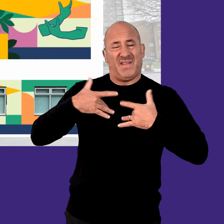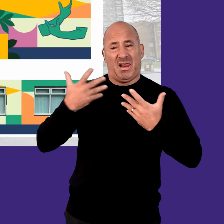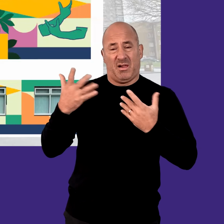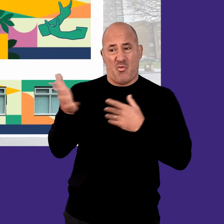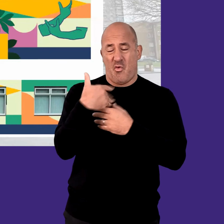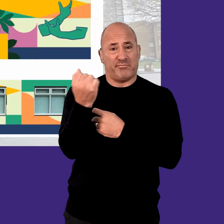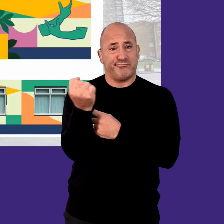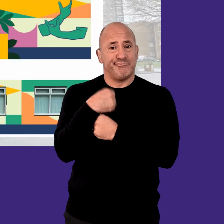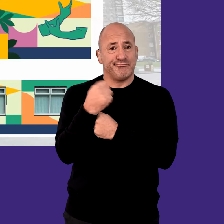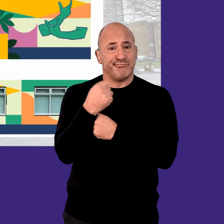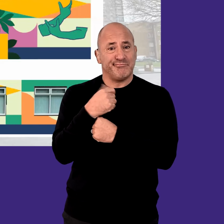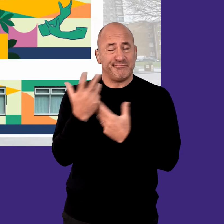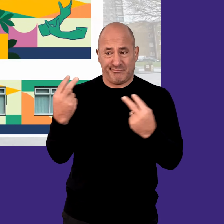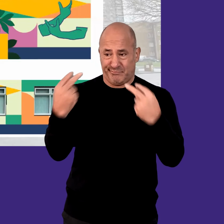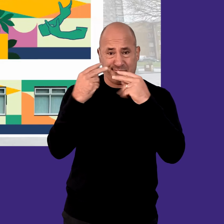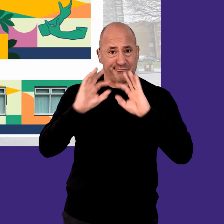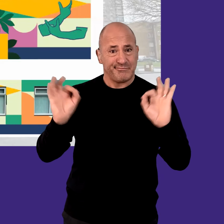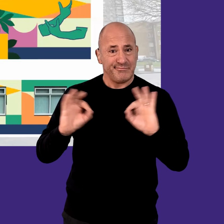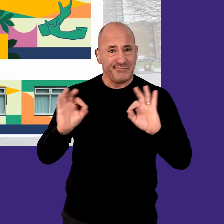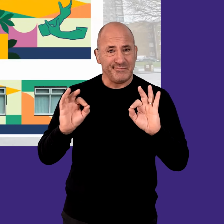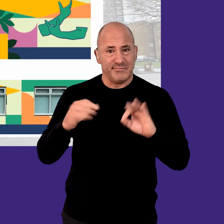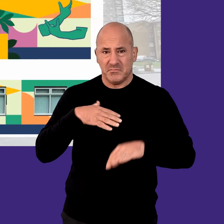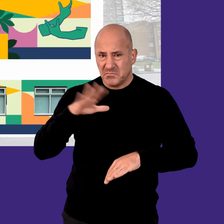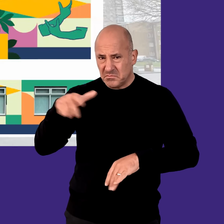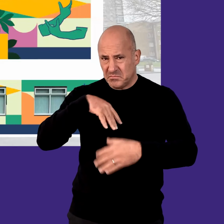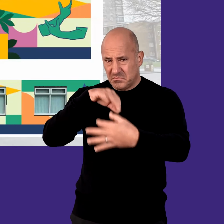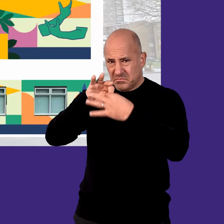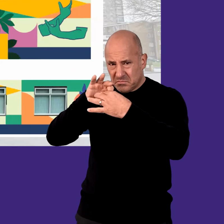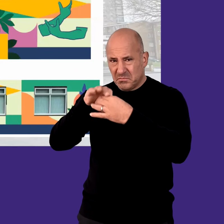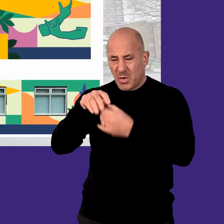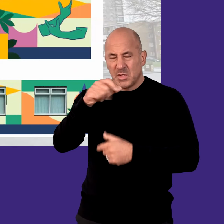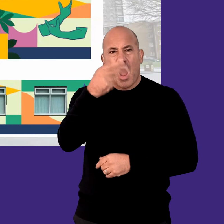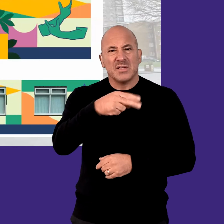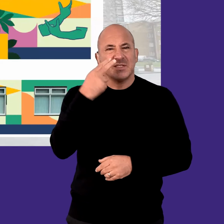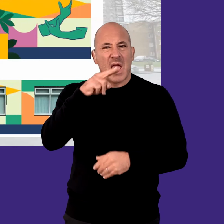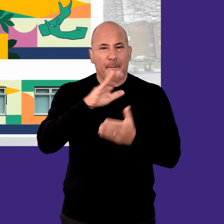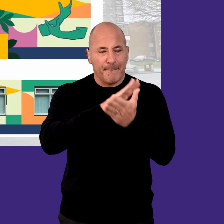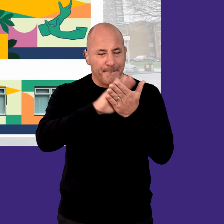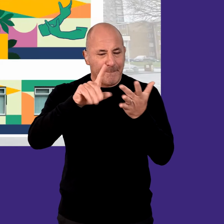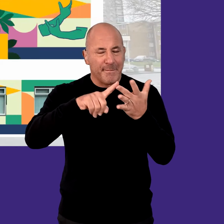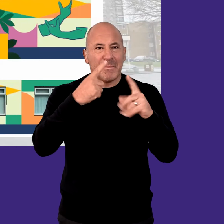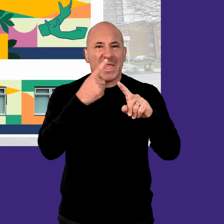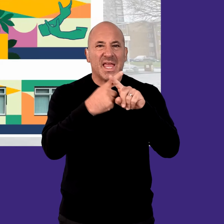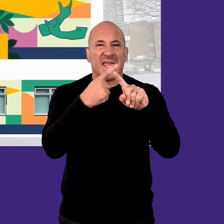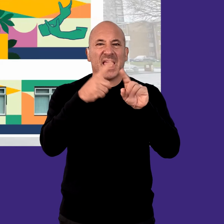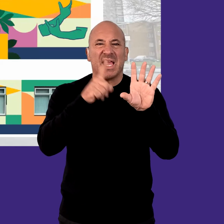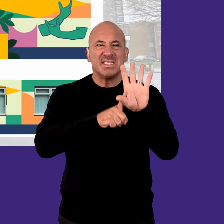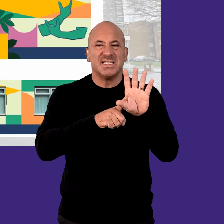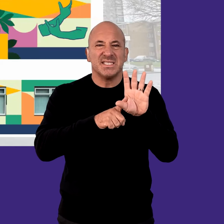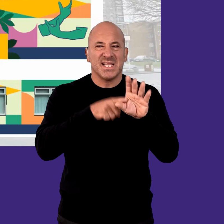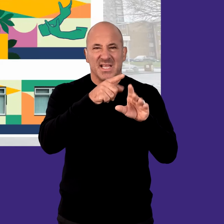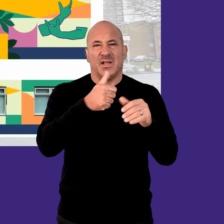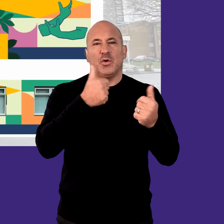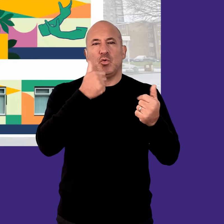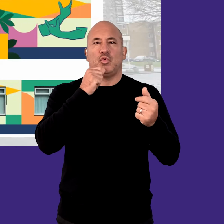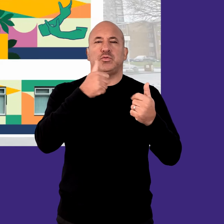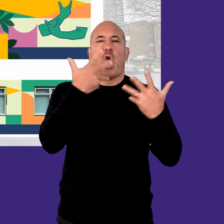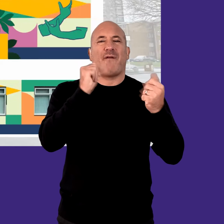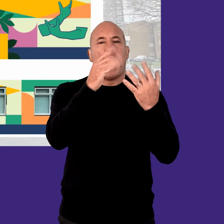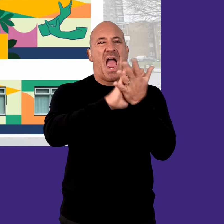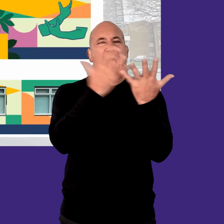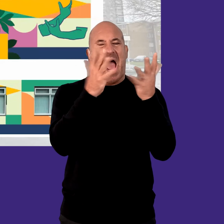something like that as well. You know, we feel hidden in the estate, we don't feel seen. So we worked closely with them and an